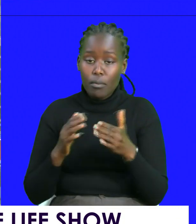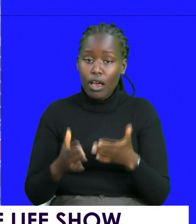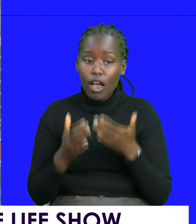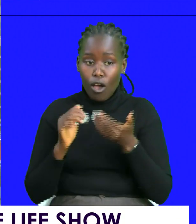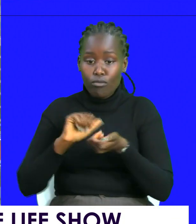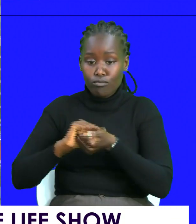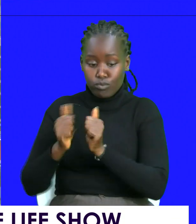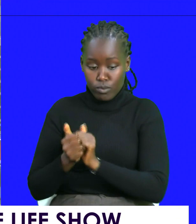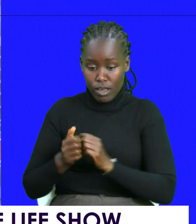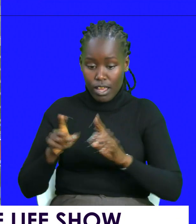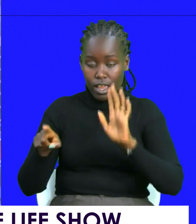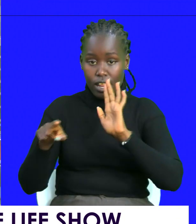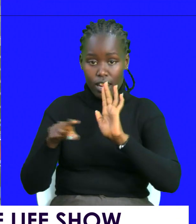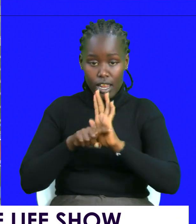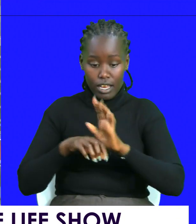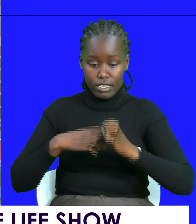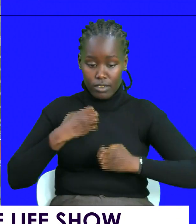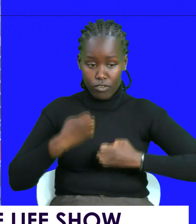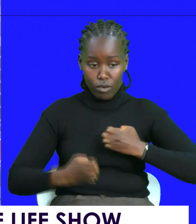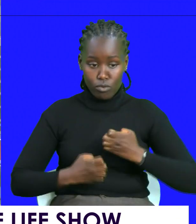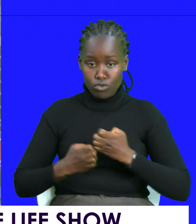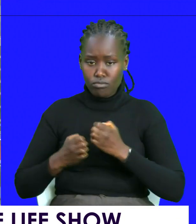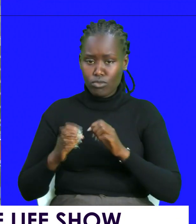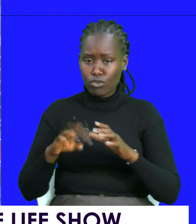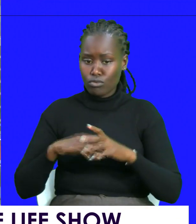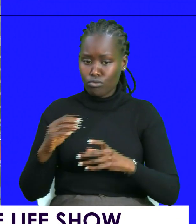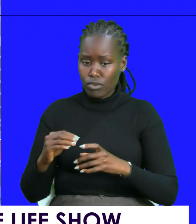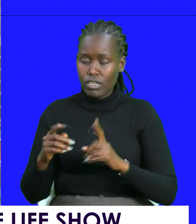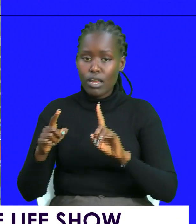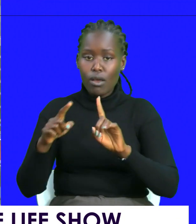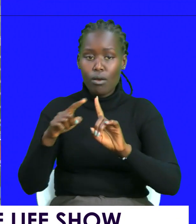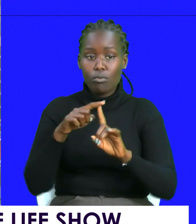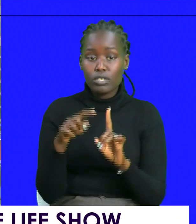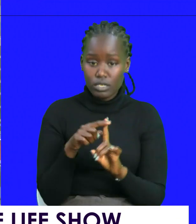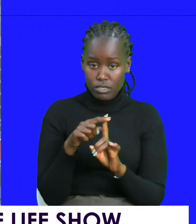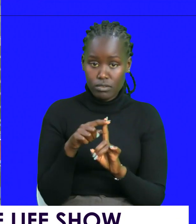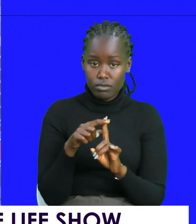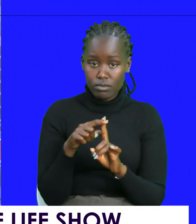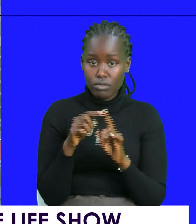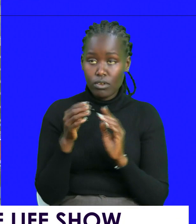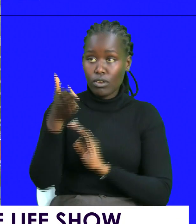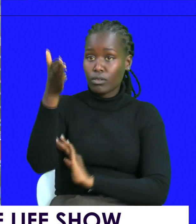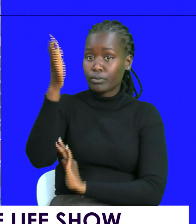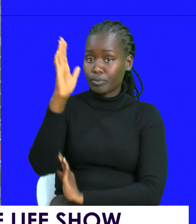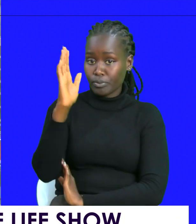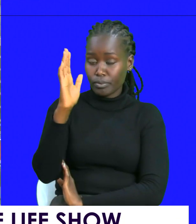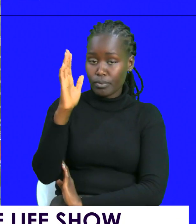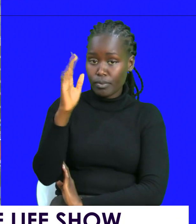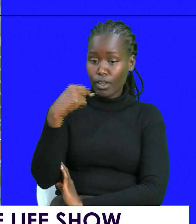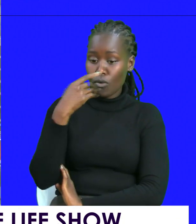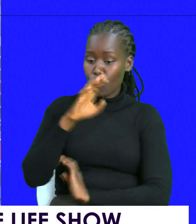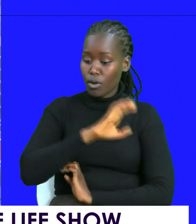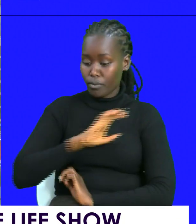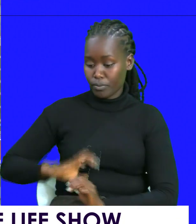negative emotions that would come out as negative energy to come out positively. God, for those who are Christians,